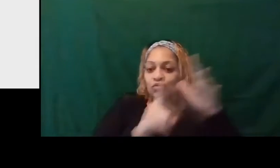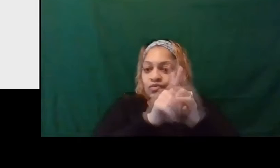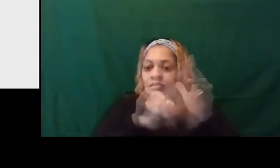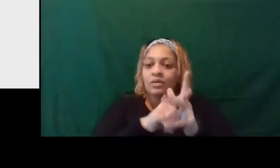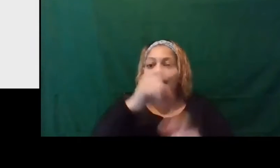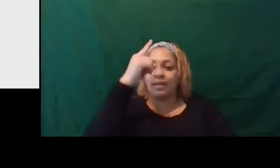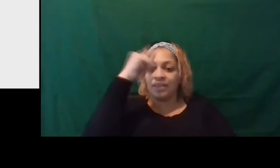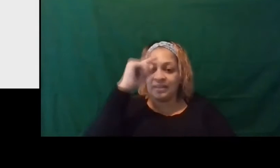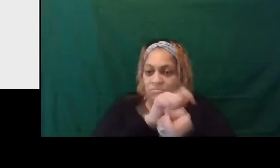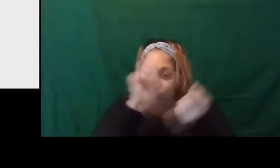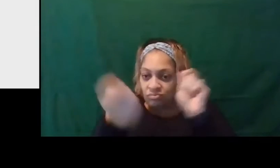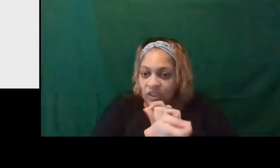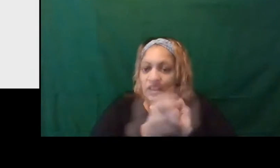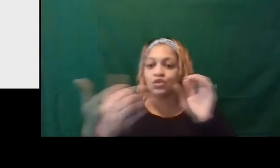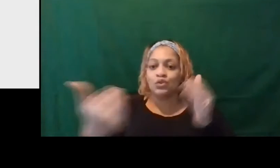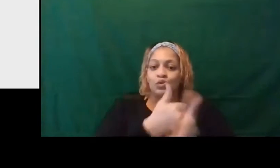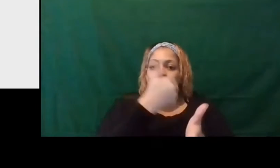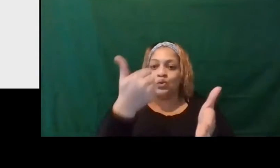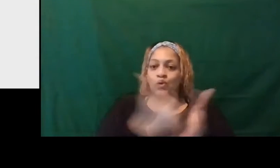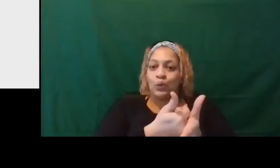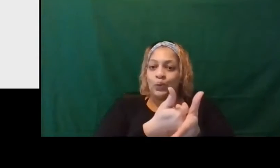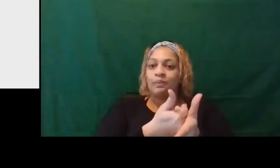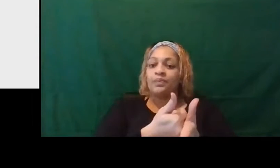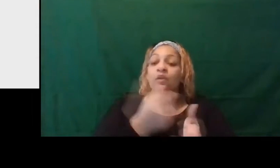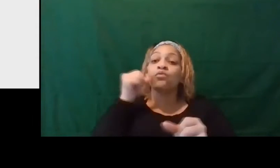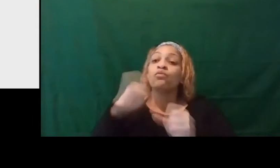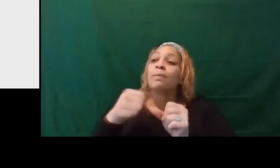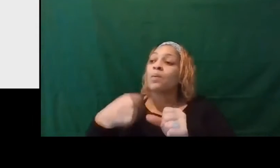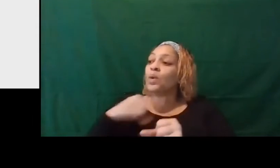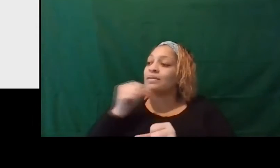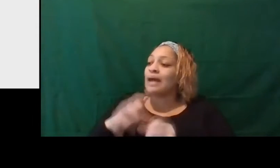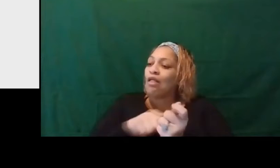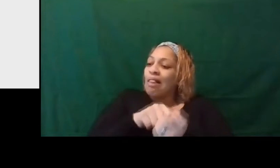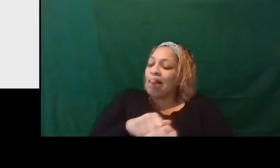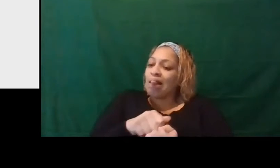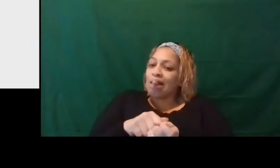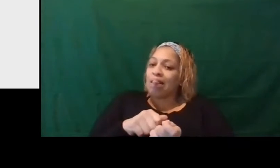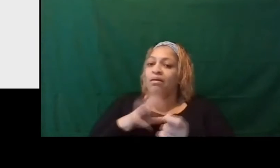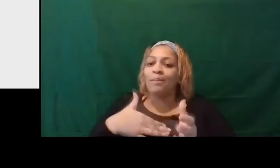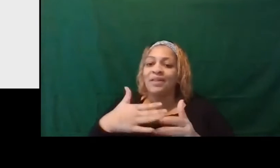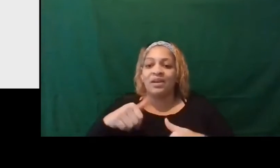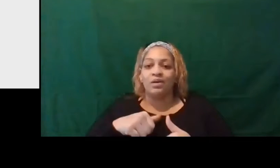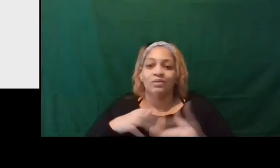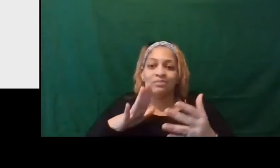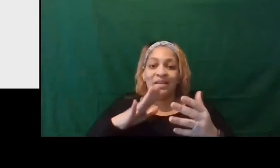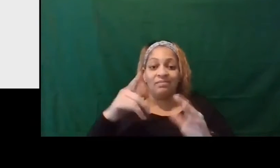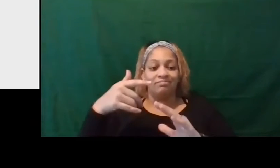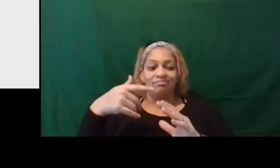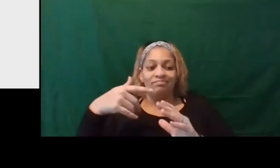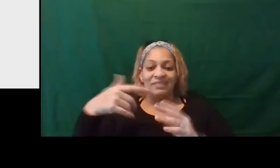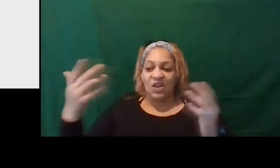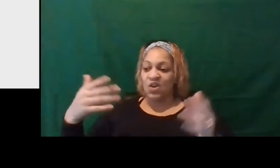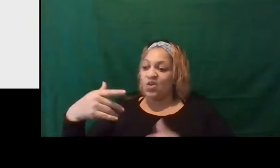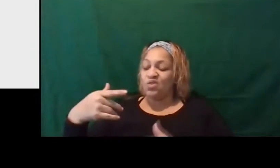thinking, so that there is a new, remember, we say we are not bound by precedent, but we are bound by principle.